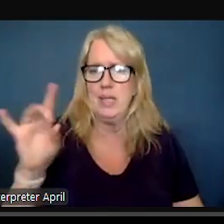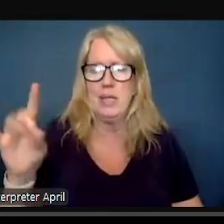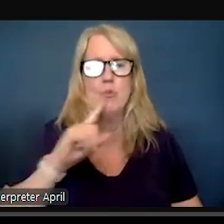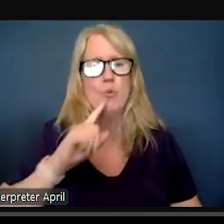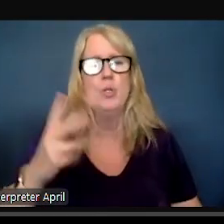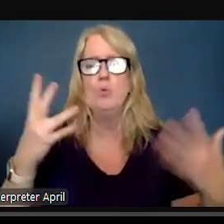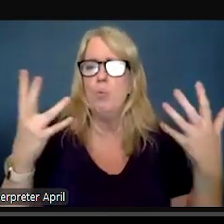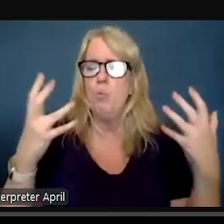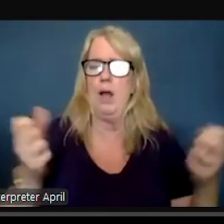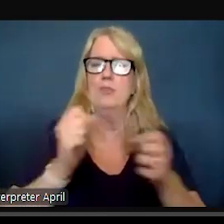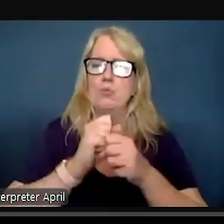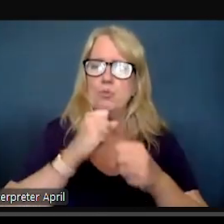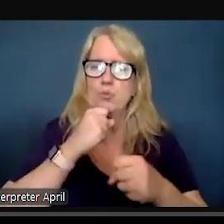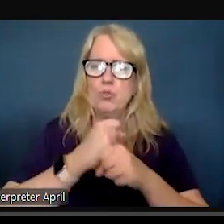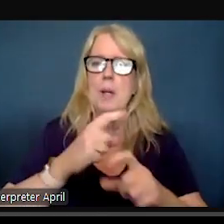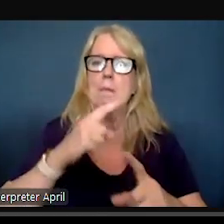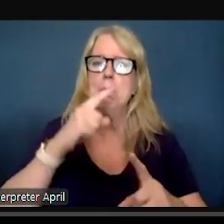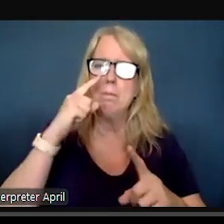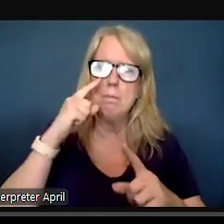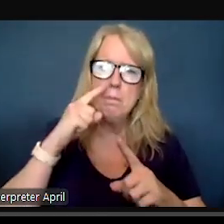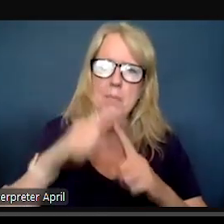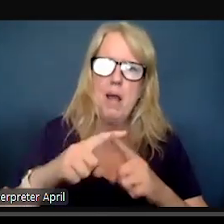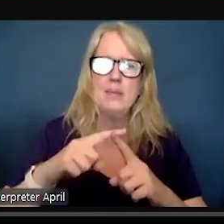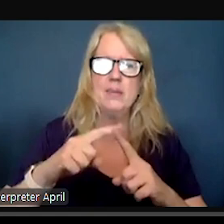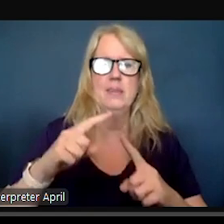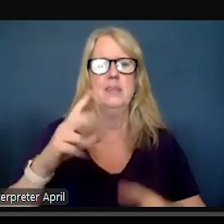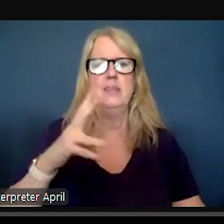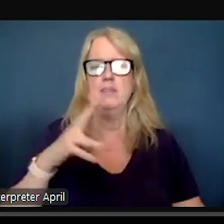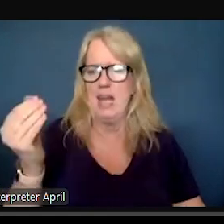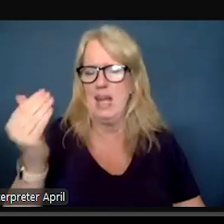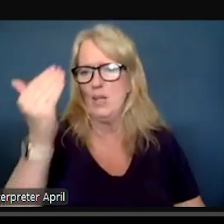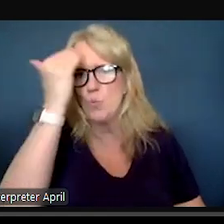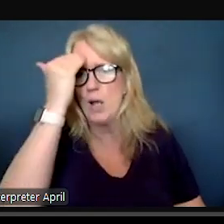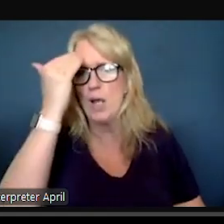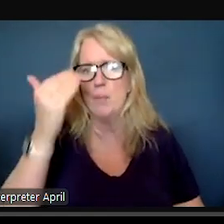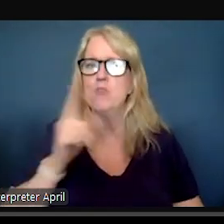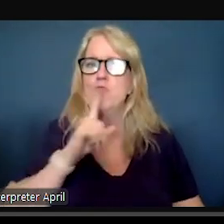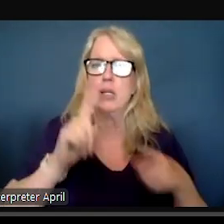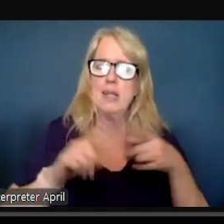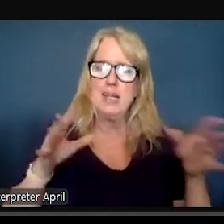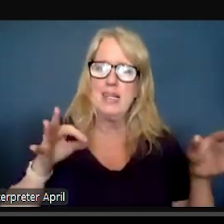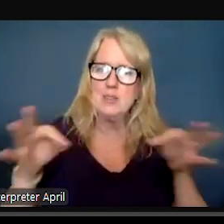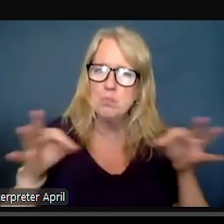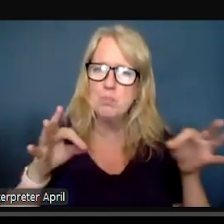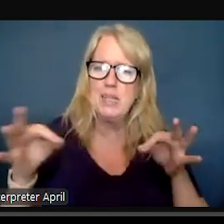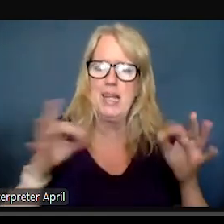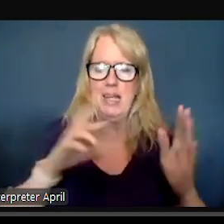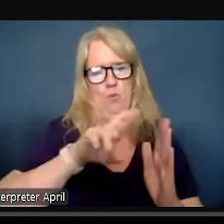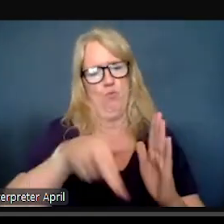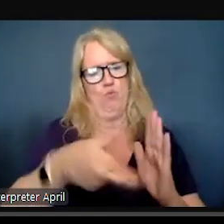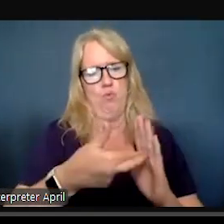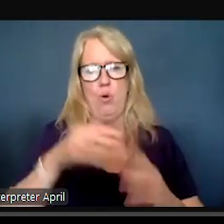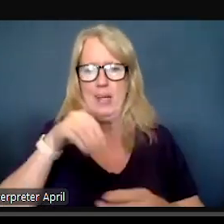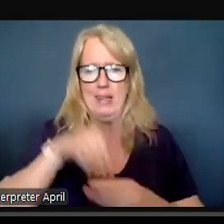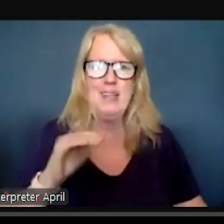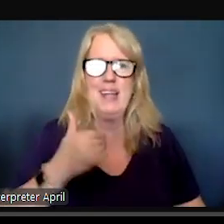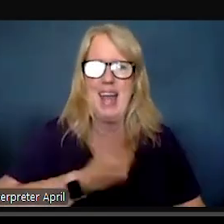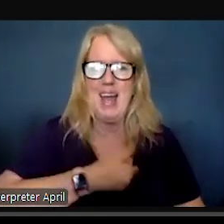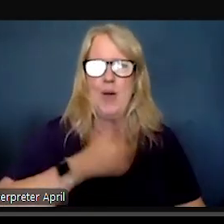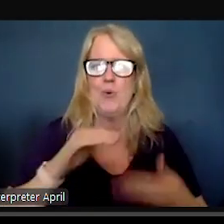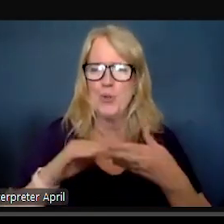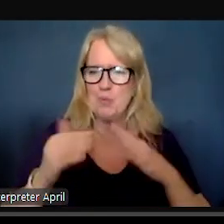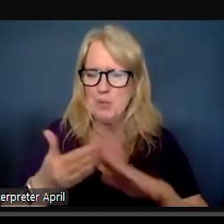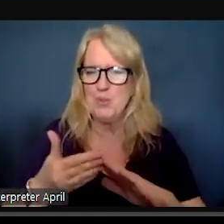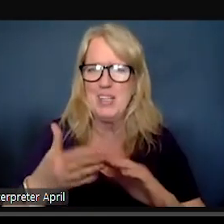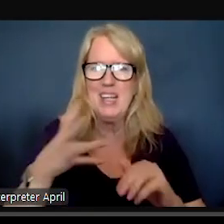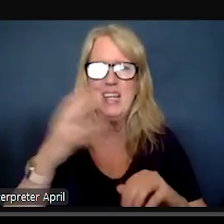want to create positive momentum and awareness and explain the role it plays in our communities